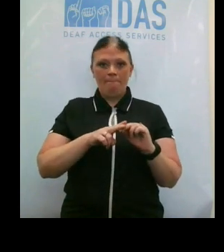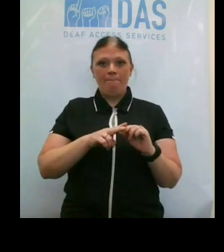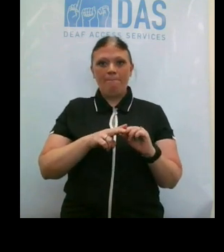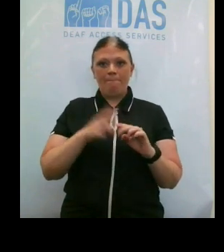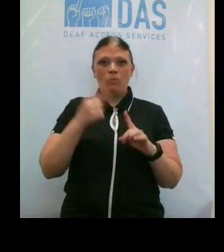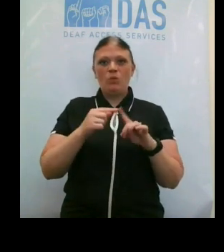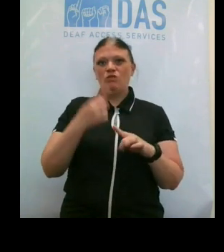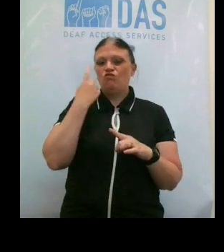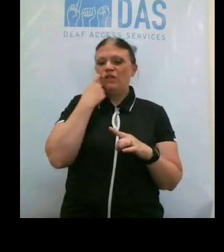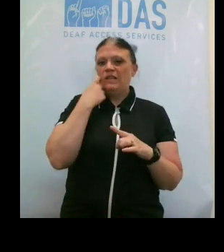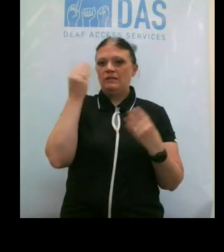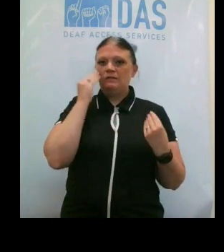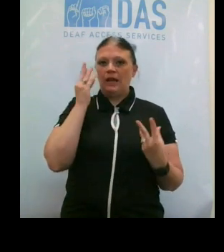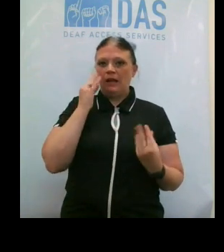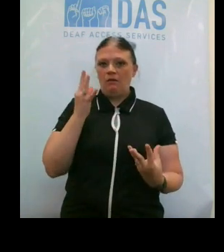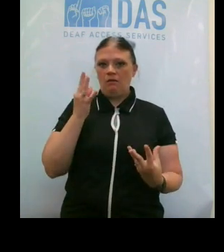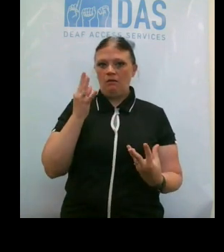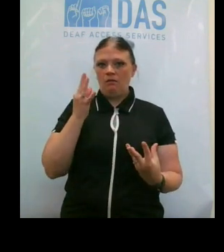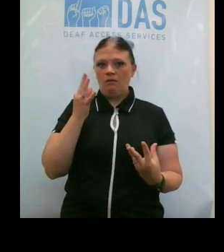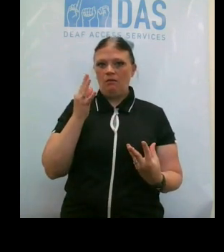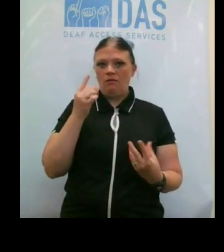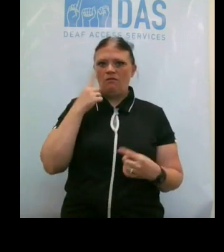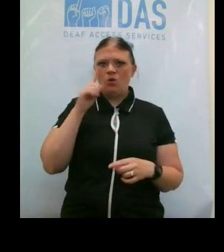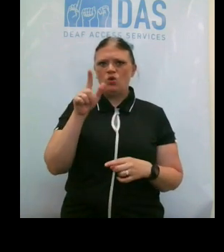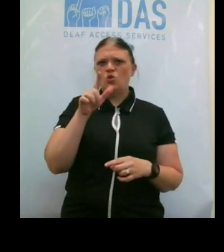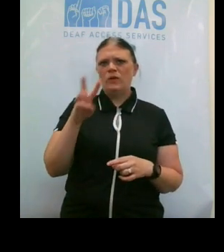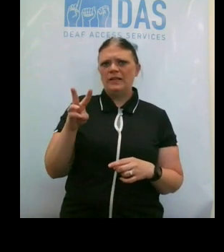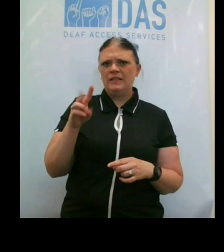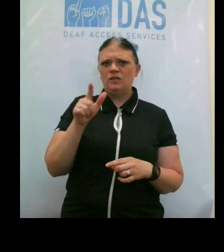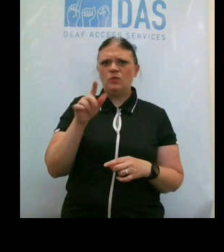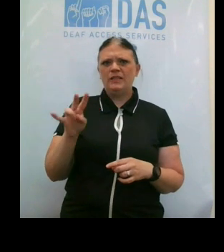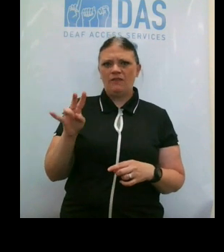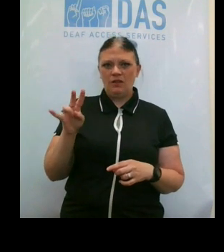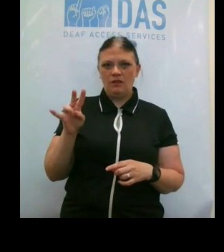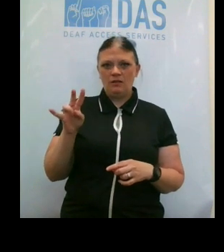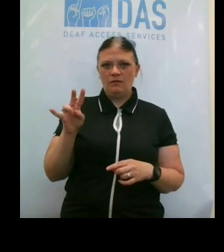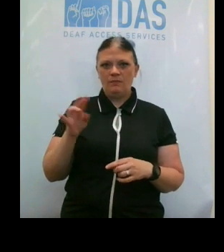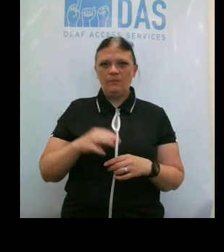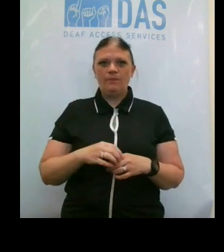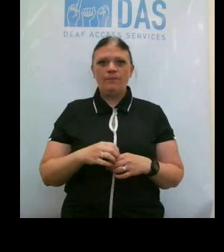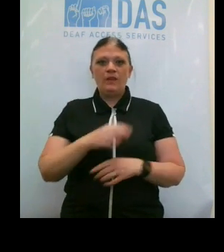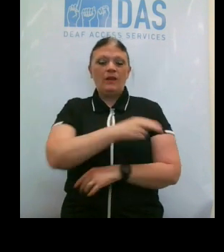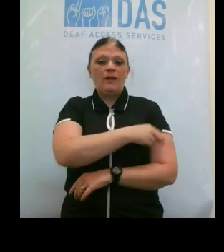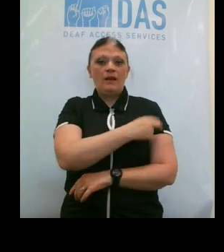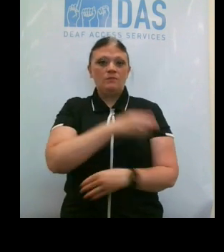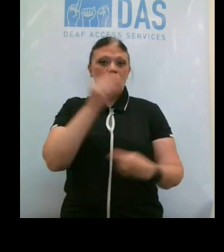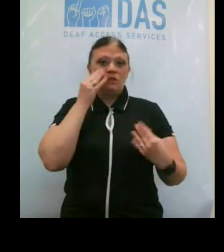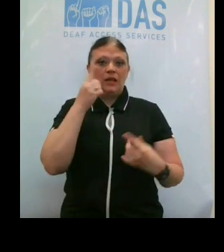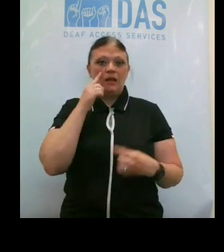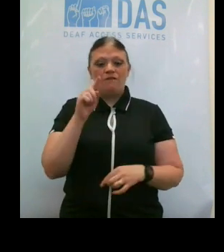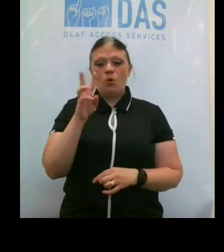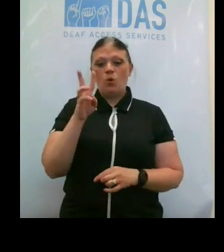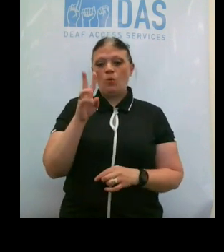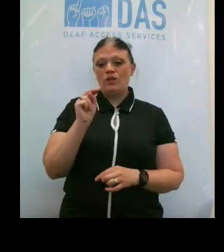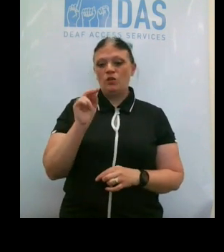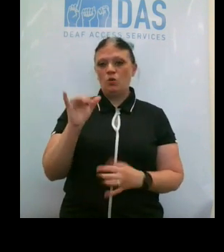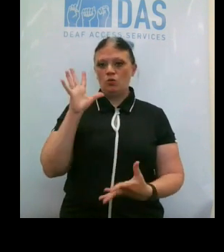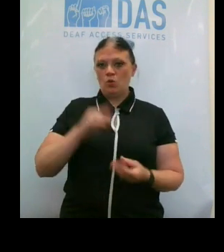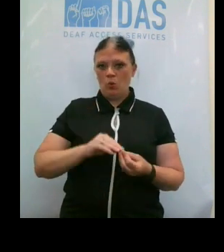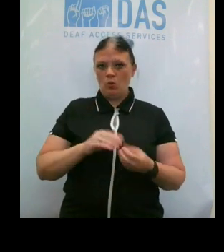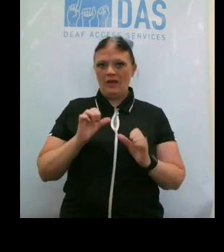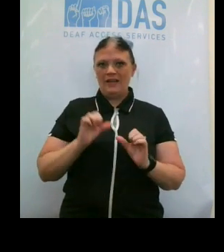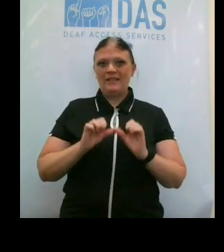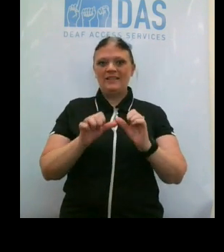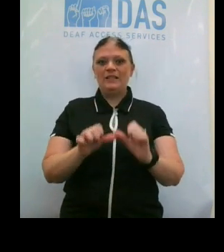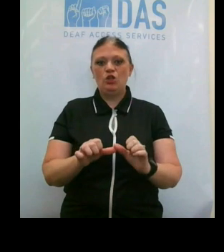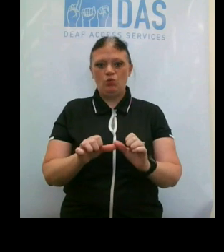the latest data for what would be the 26th and the 27th. Hospitalization data for Western New York in total has continually